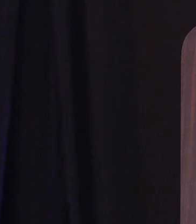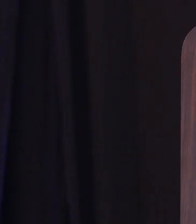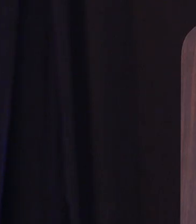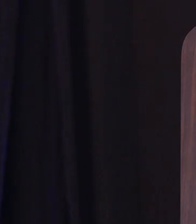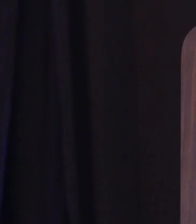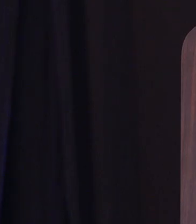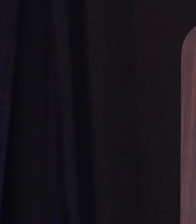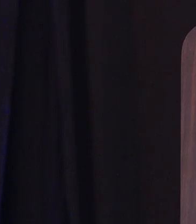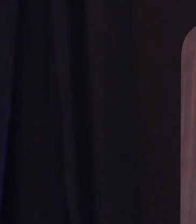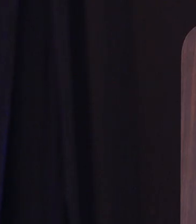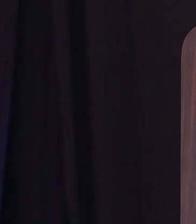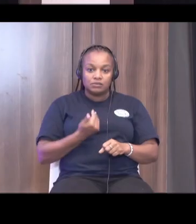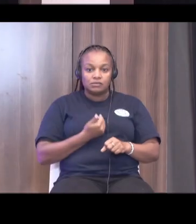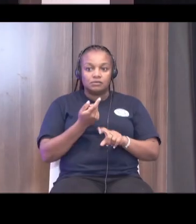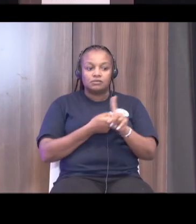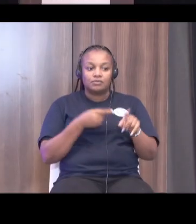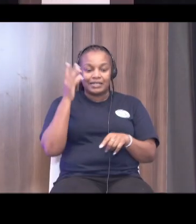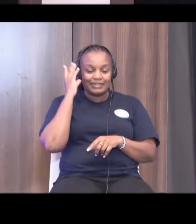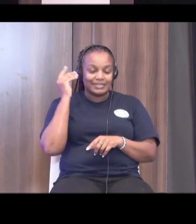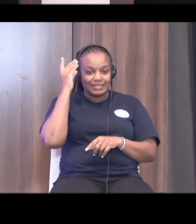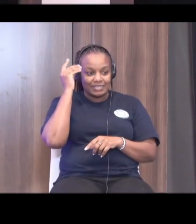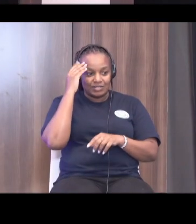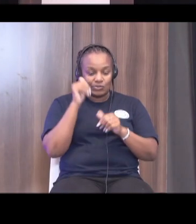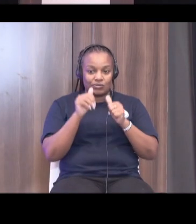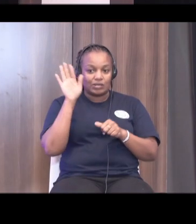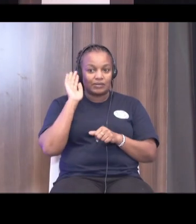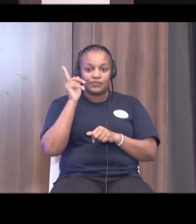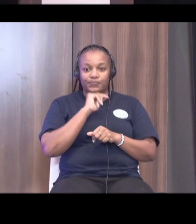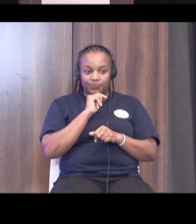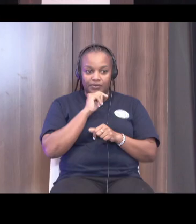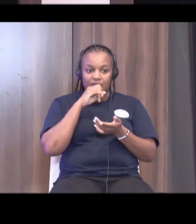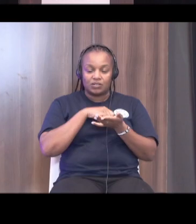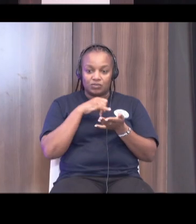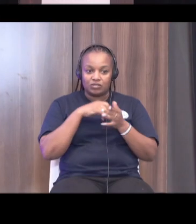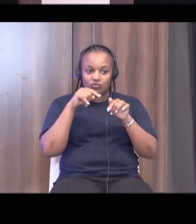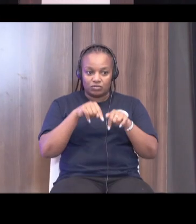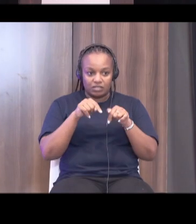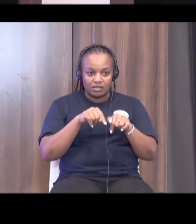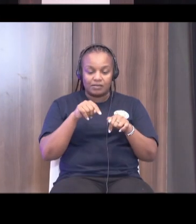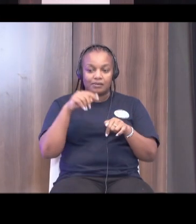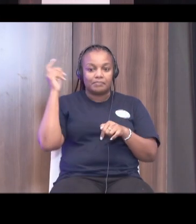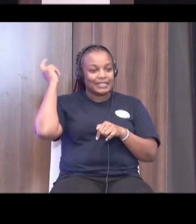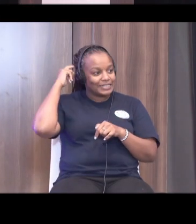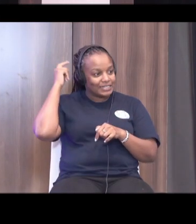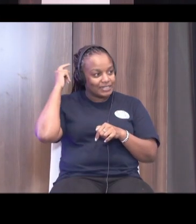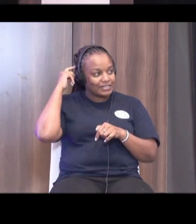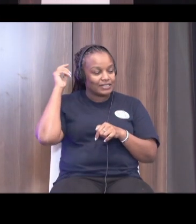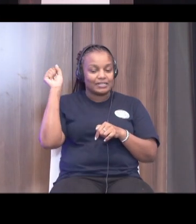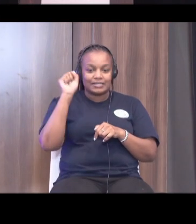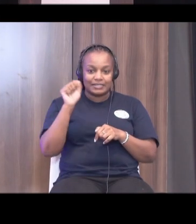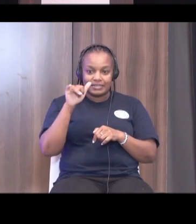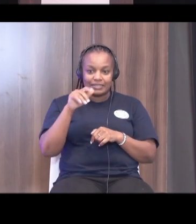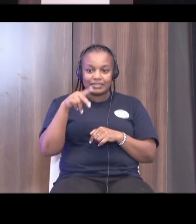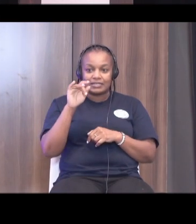infants from all the diseases you've been hearing about today, including sepsis, pneumonia, meningitis, and of course